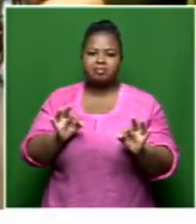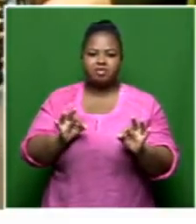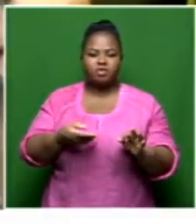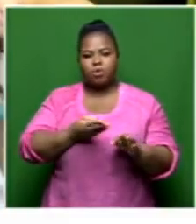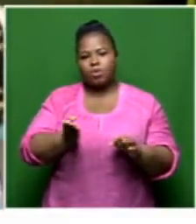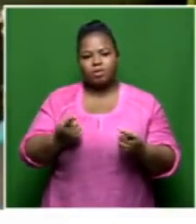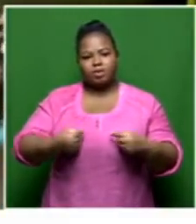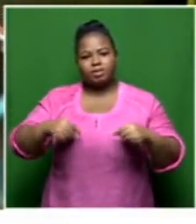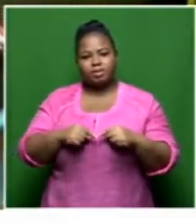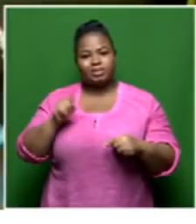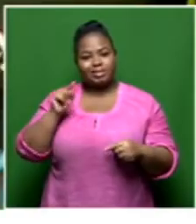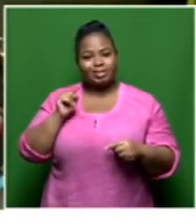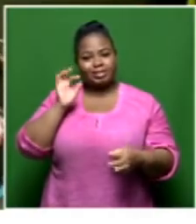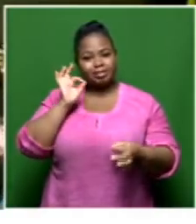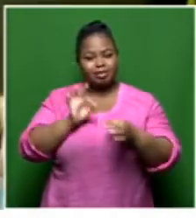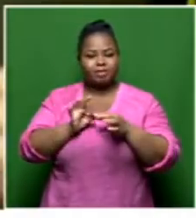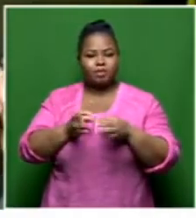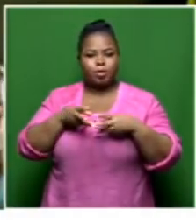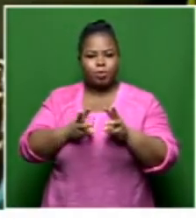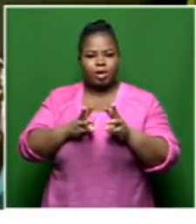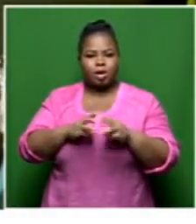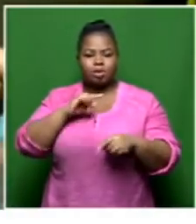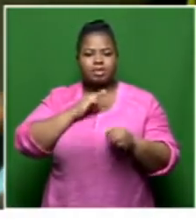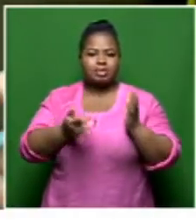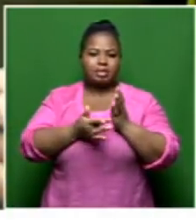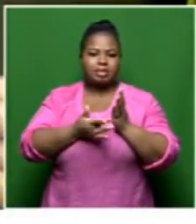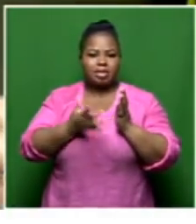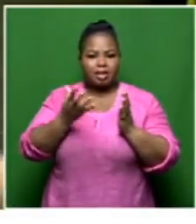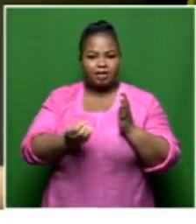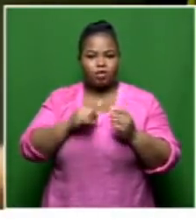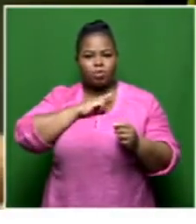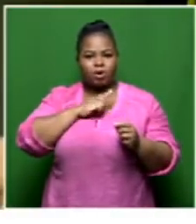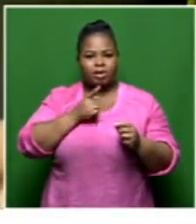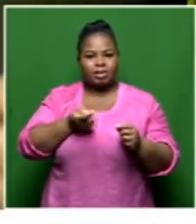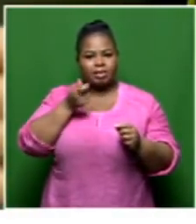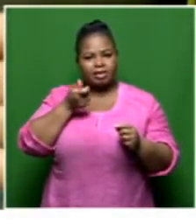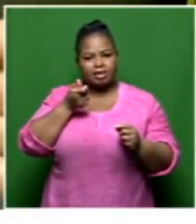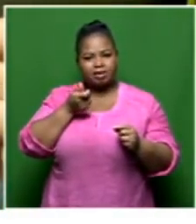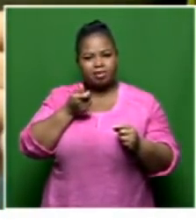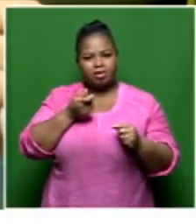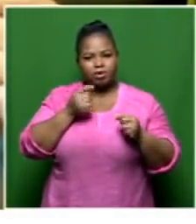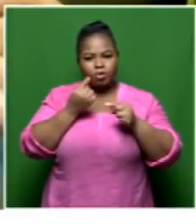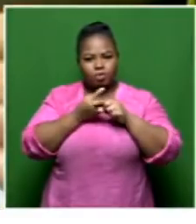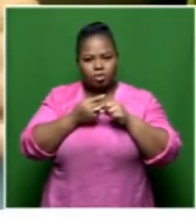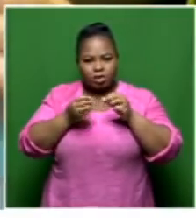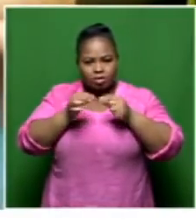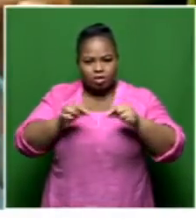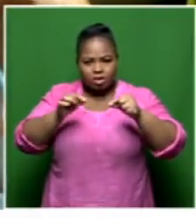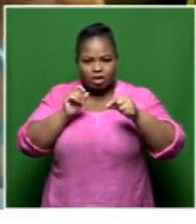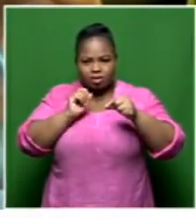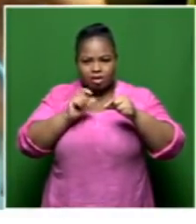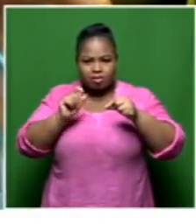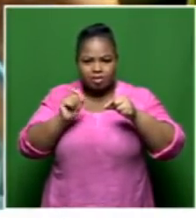fantastically for all of us. This particular model, again, is even more technical. This has little ventilation section at the bottom, like an